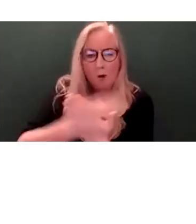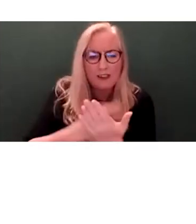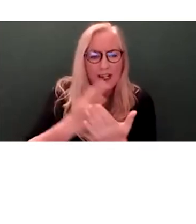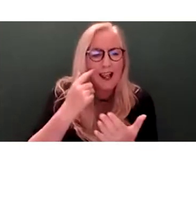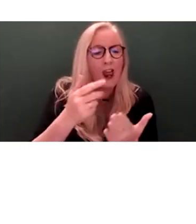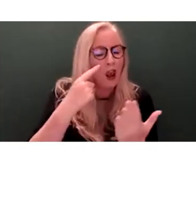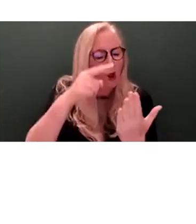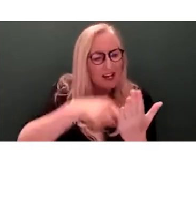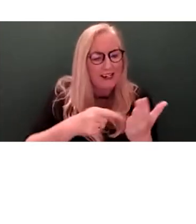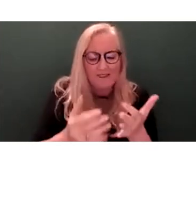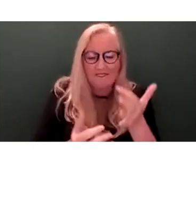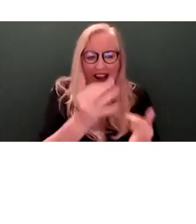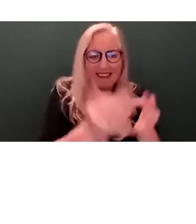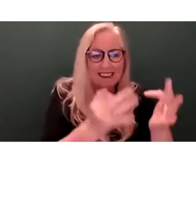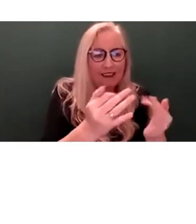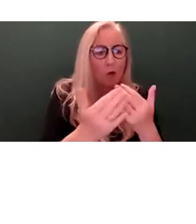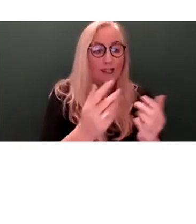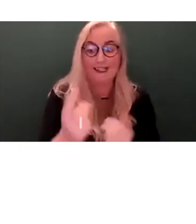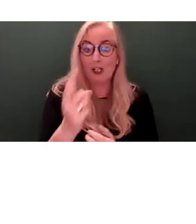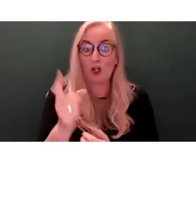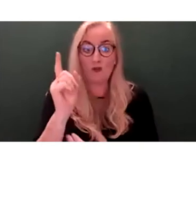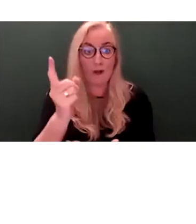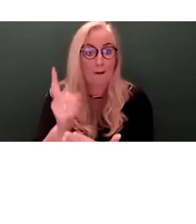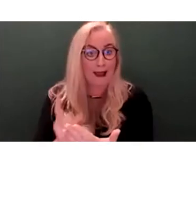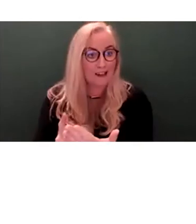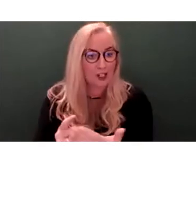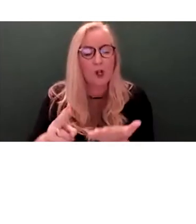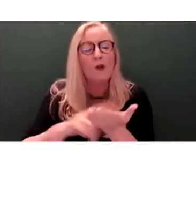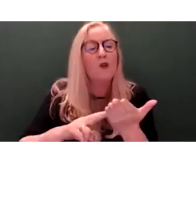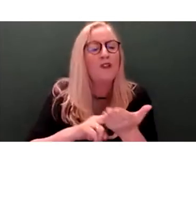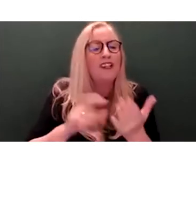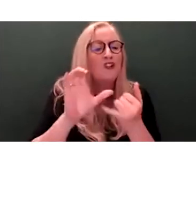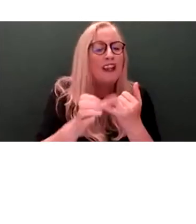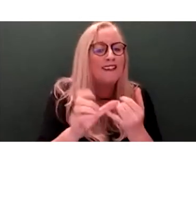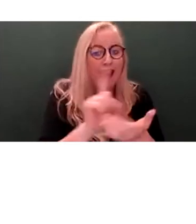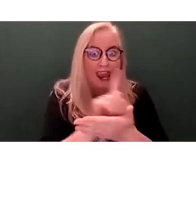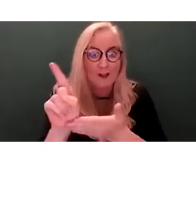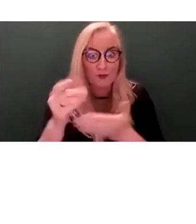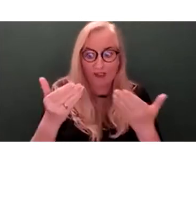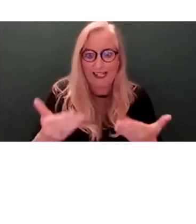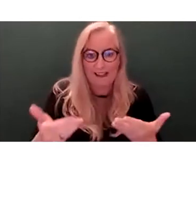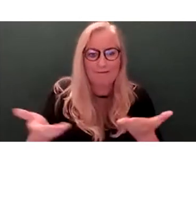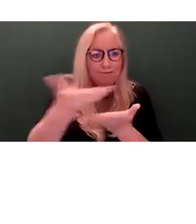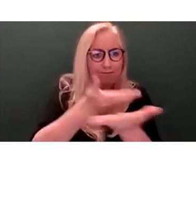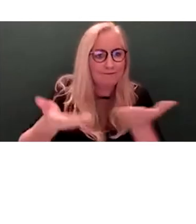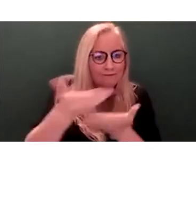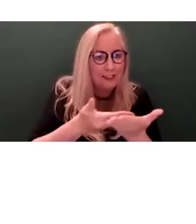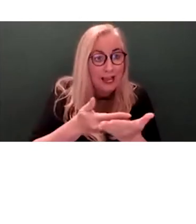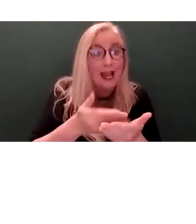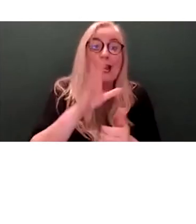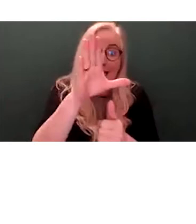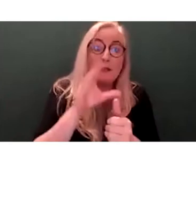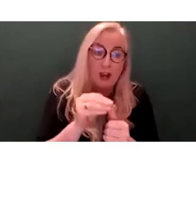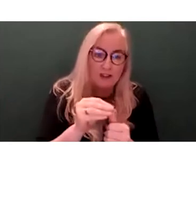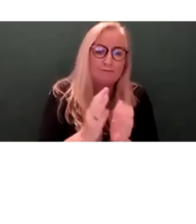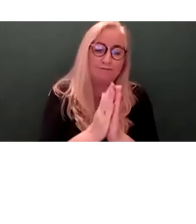and recommendations, use the opportunities later today to discuss them, and most especially, can I